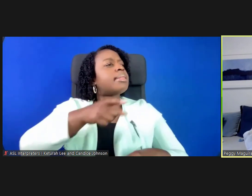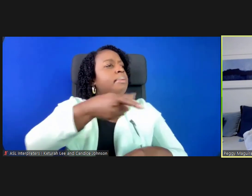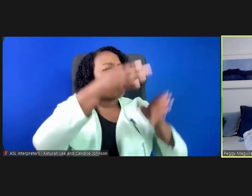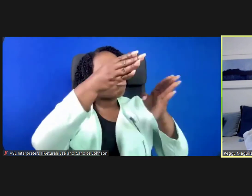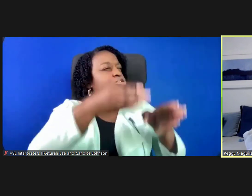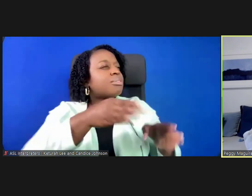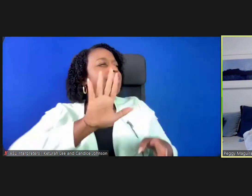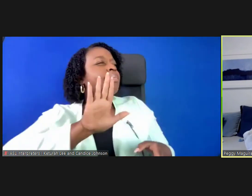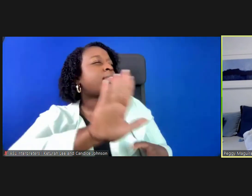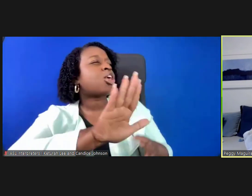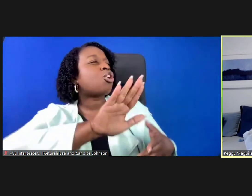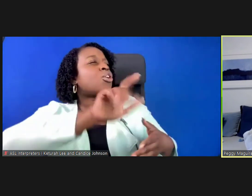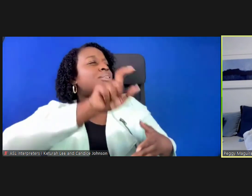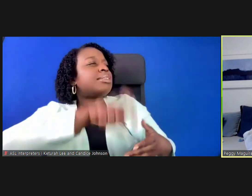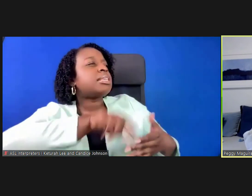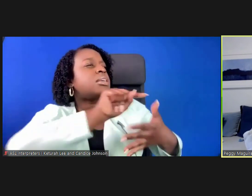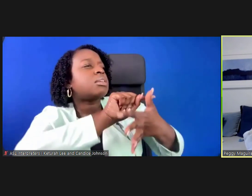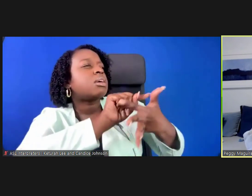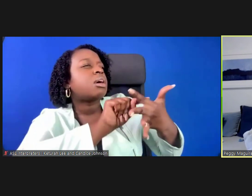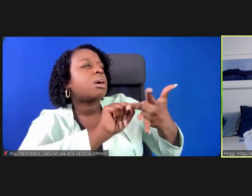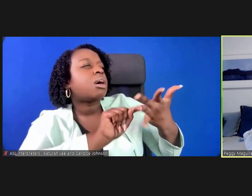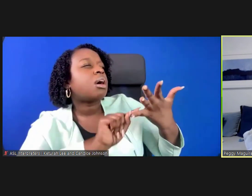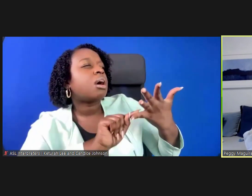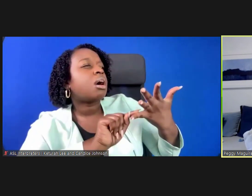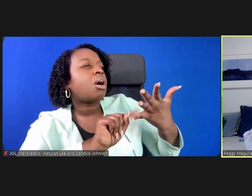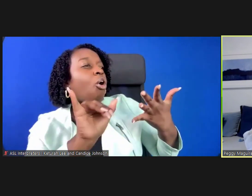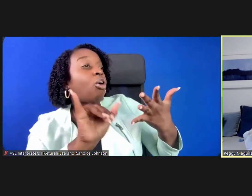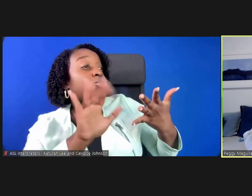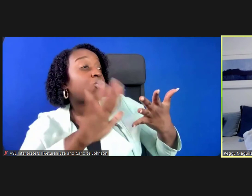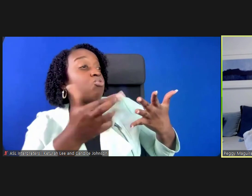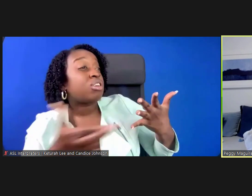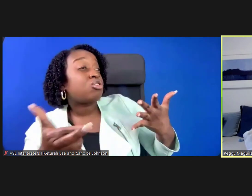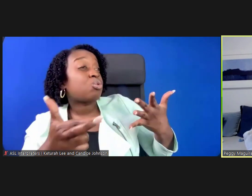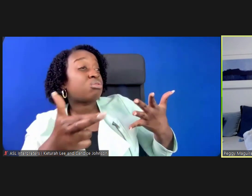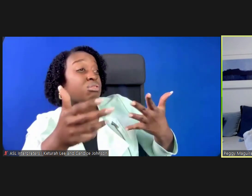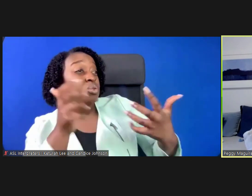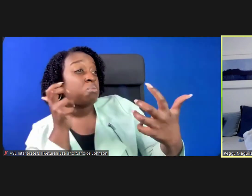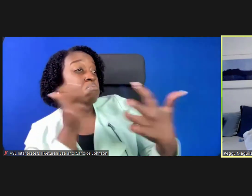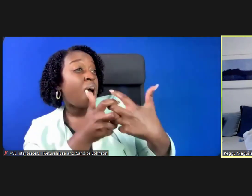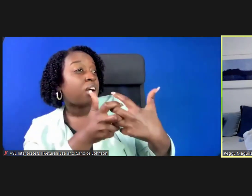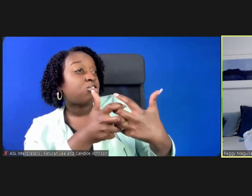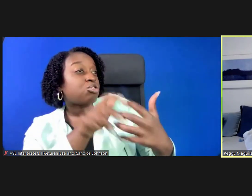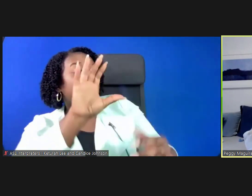the resources available to a person, thinking